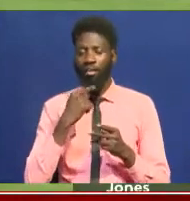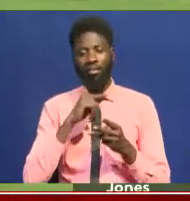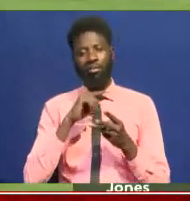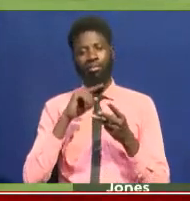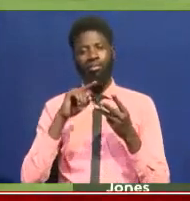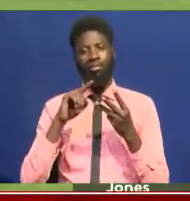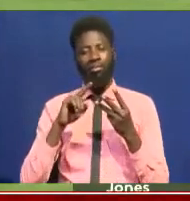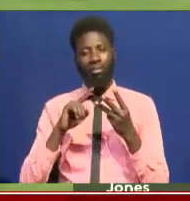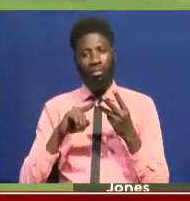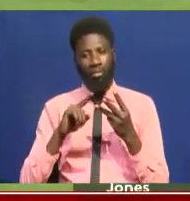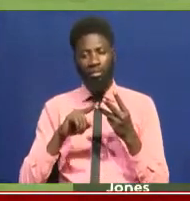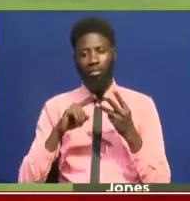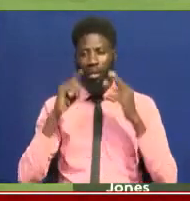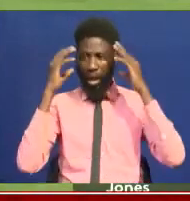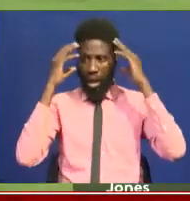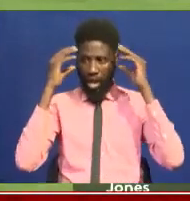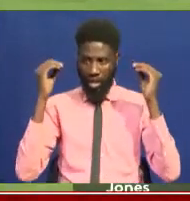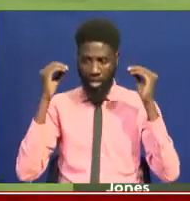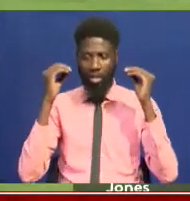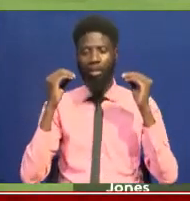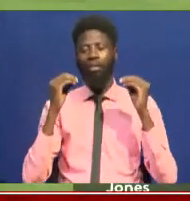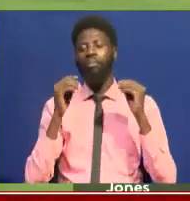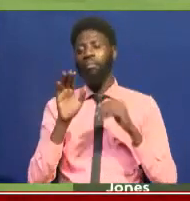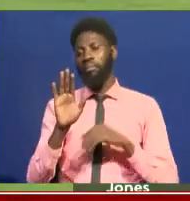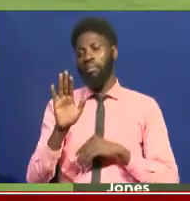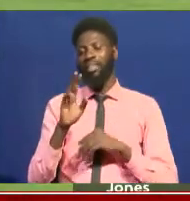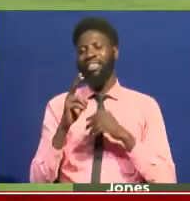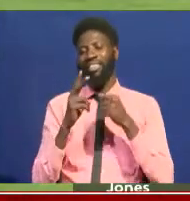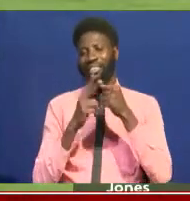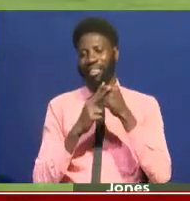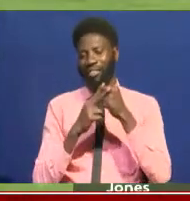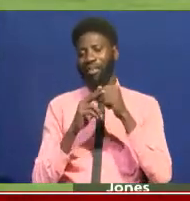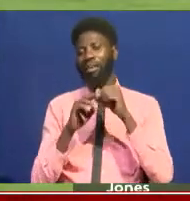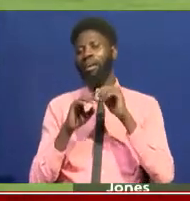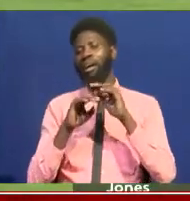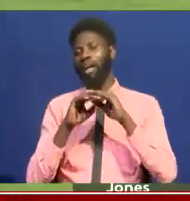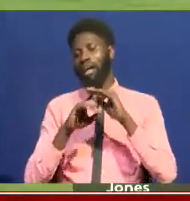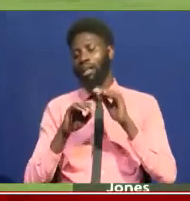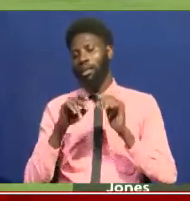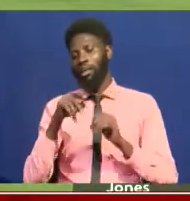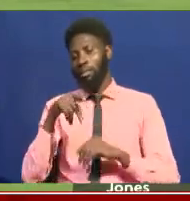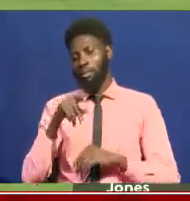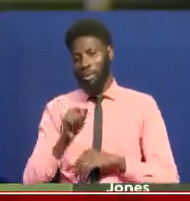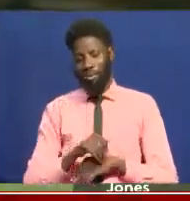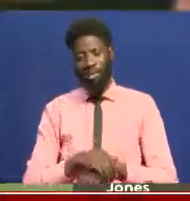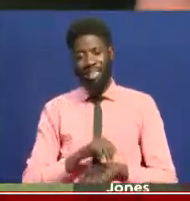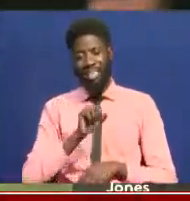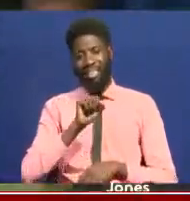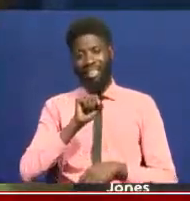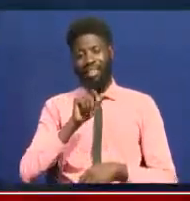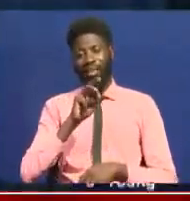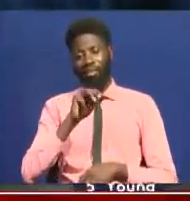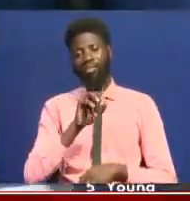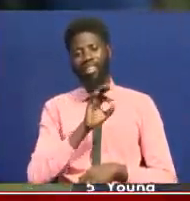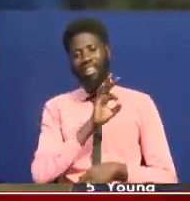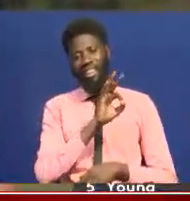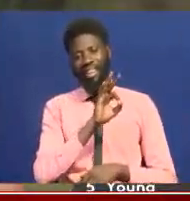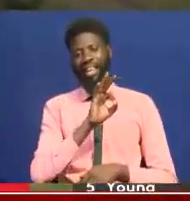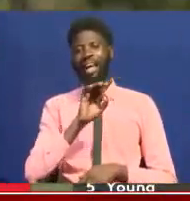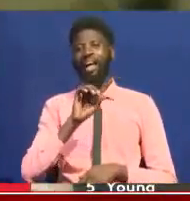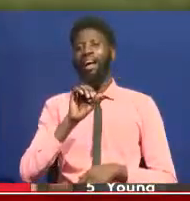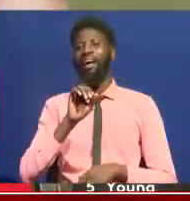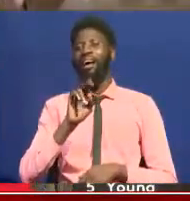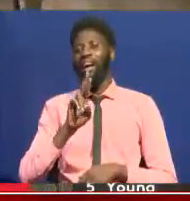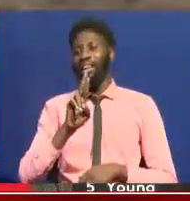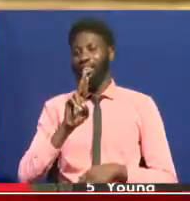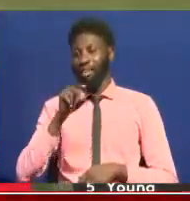Van Driel of the Netherlands on 7 under par 135. Simon Pulkkanen had rounds of 3 under par 68 to climb up the leaderboard, as Van